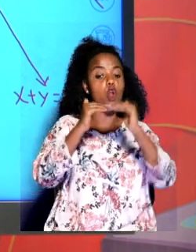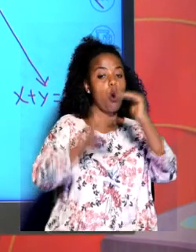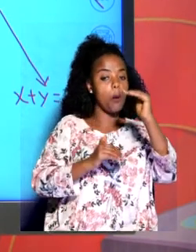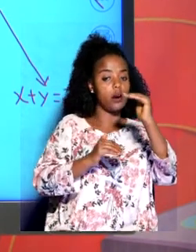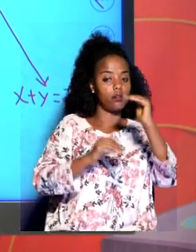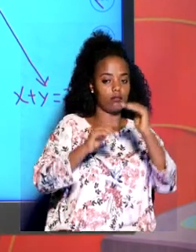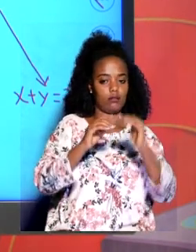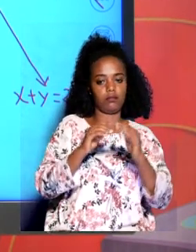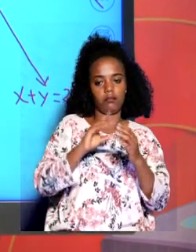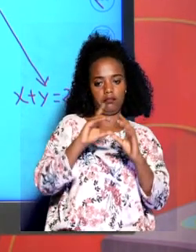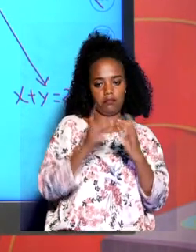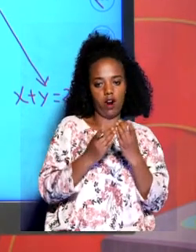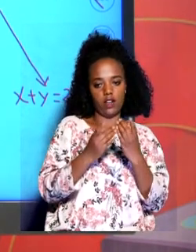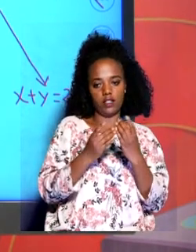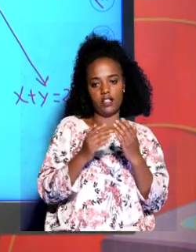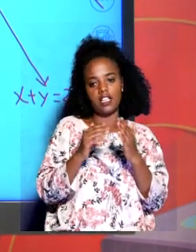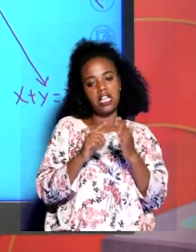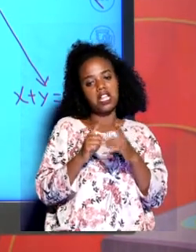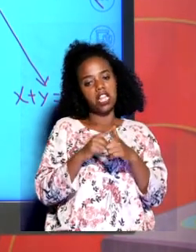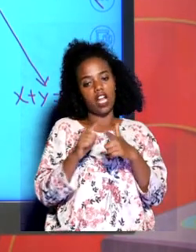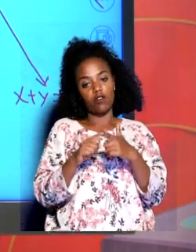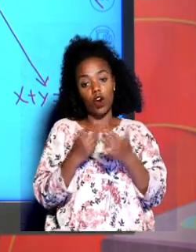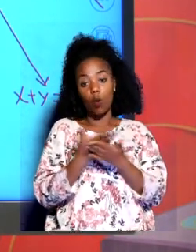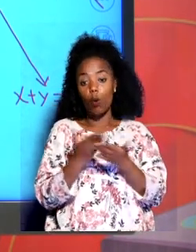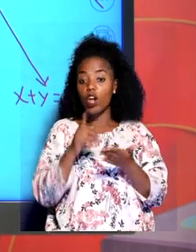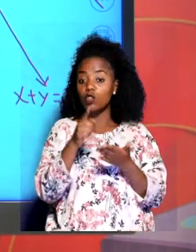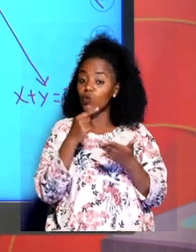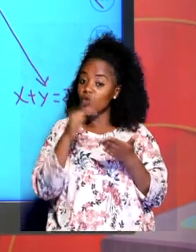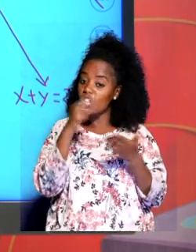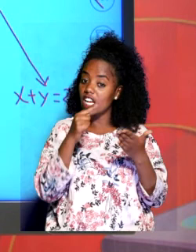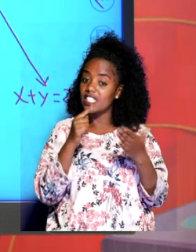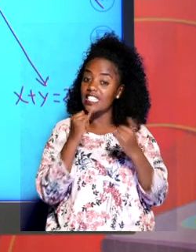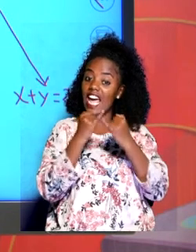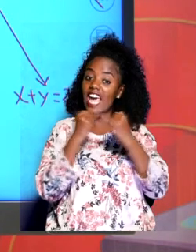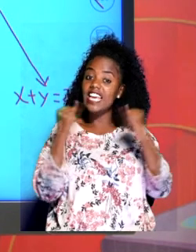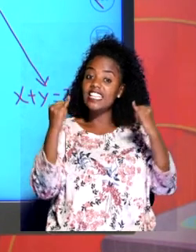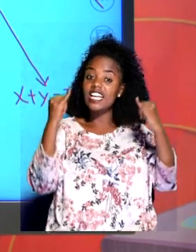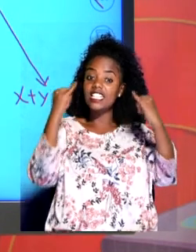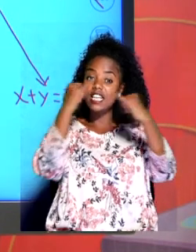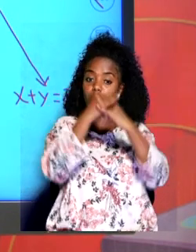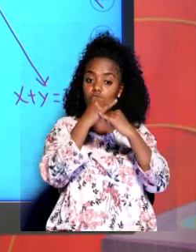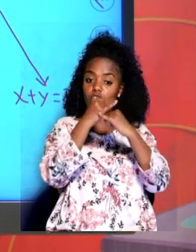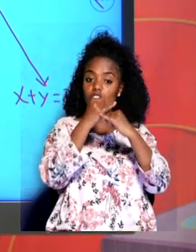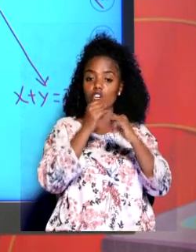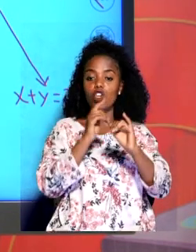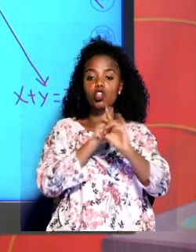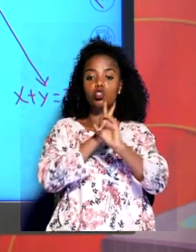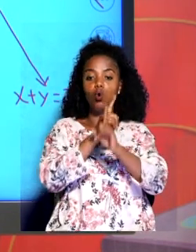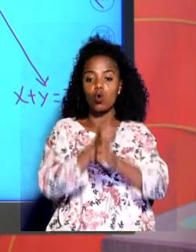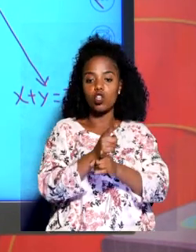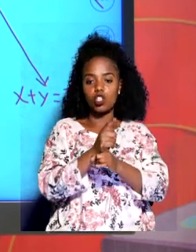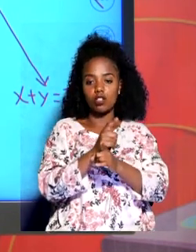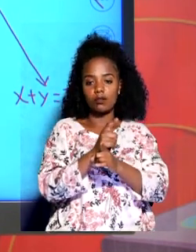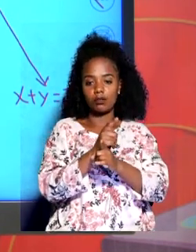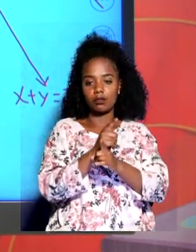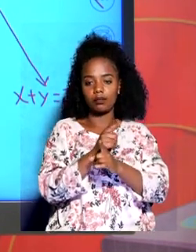down part. Therefore, when you check the intersection of the solution region for this,